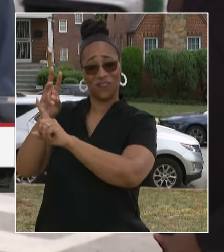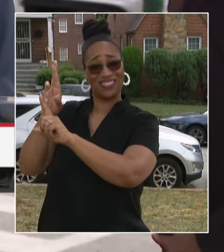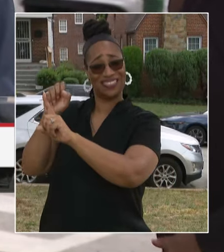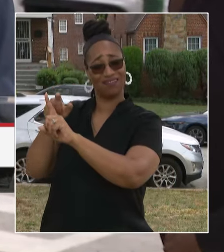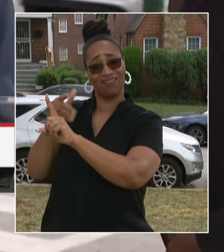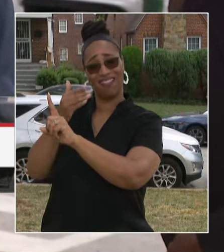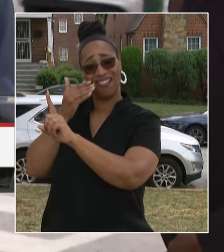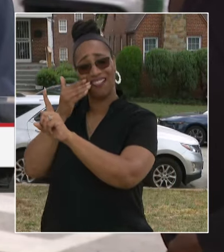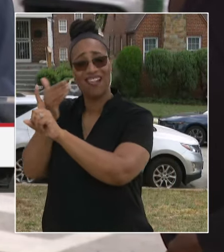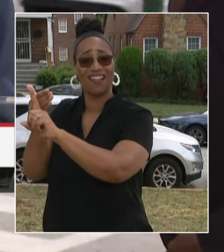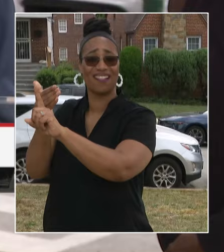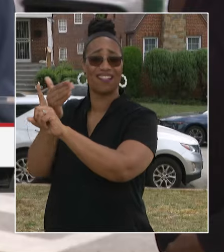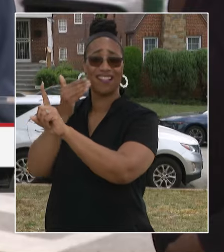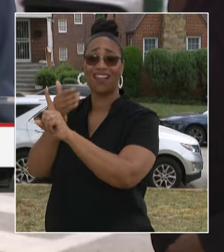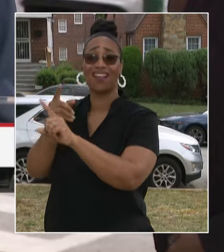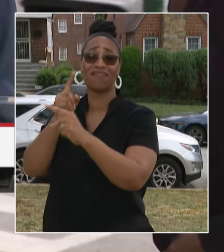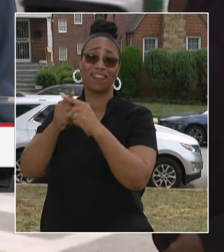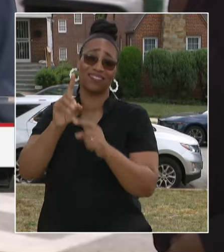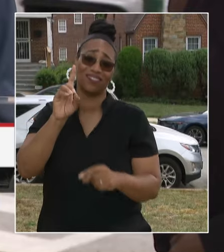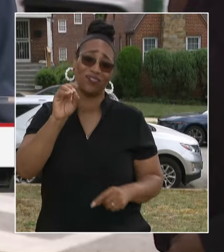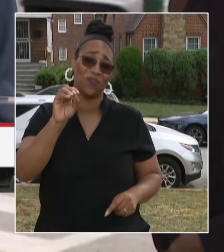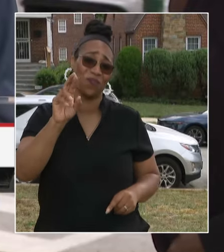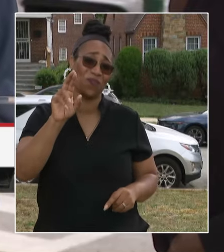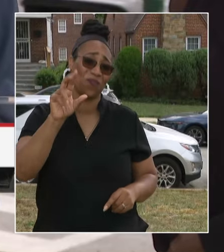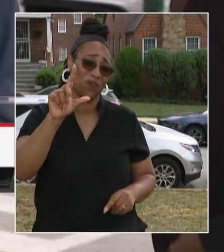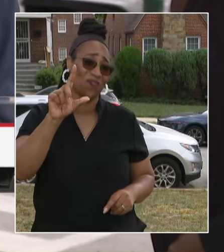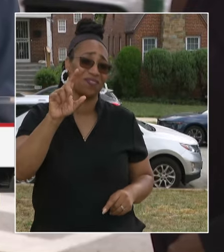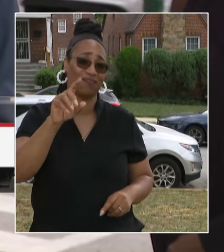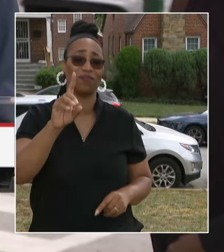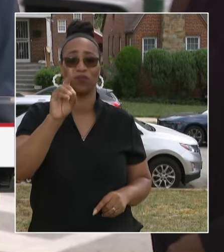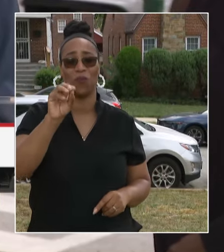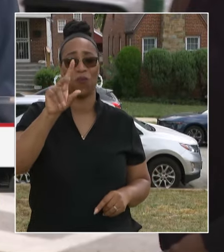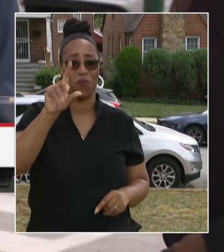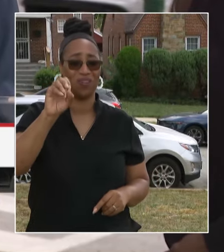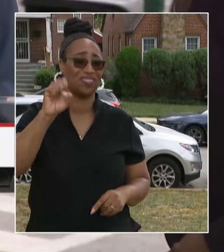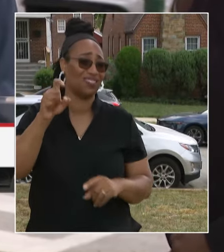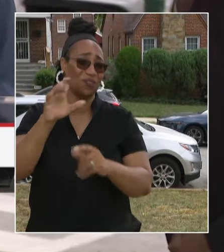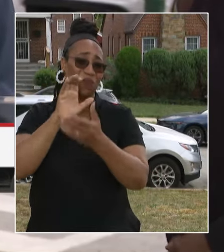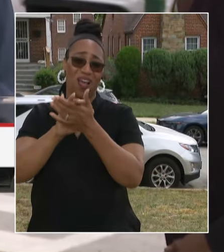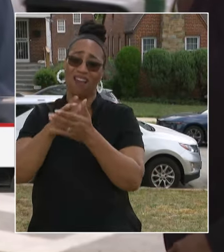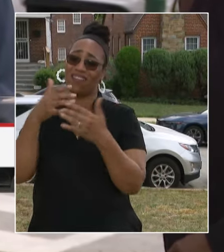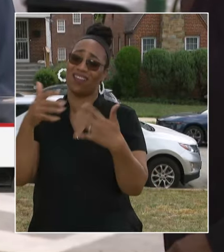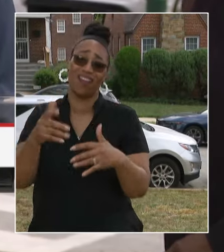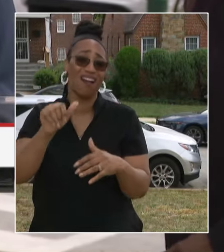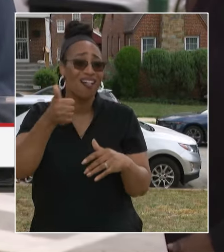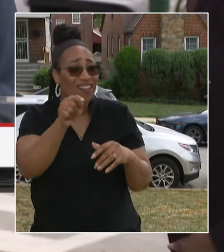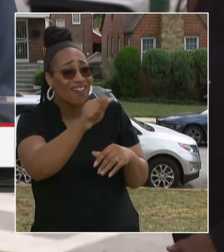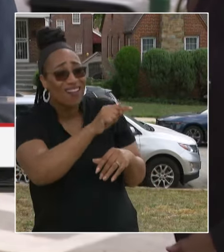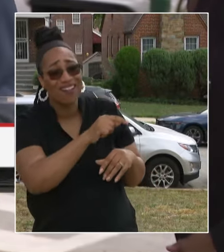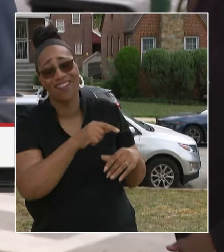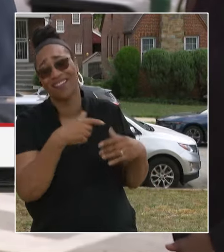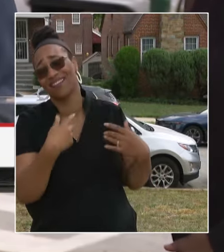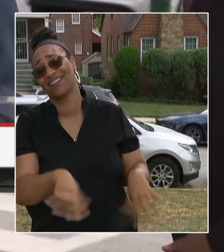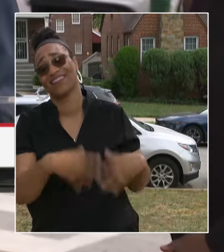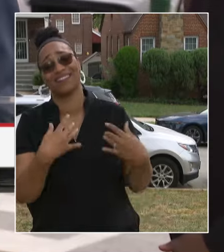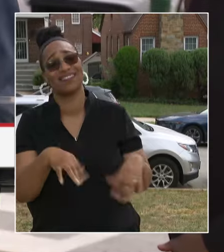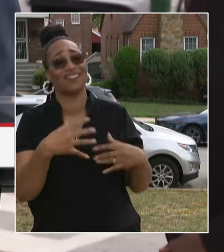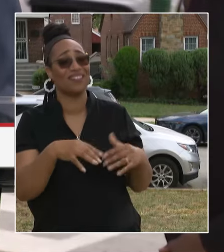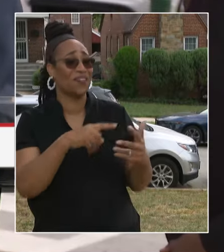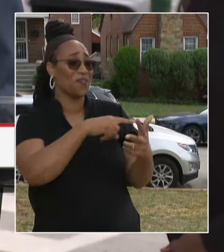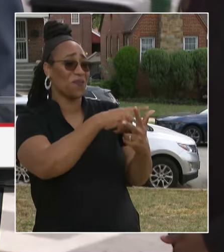Angela, Michelle, and I remember, and Deirdre, for what they have been able to do and what they're still doing, carrying out the legacy of